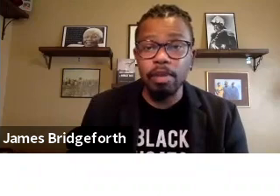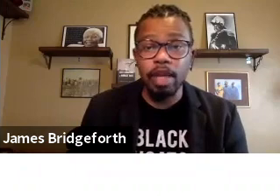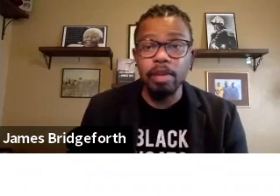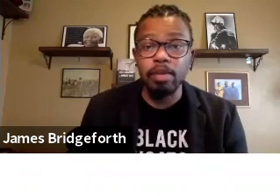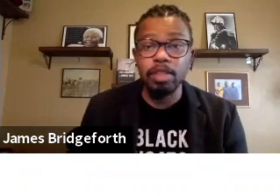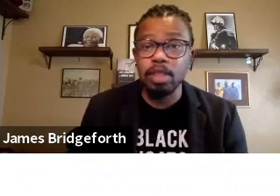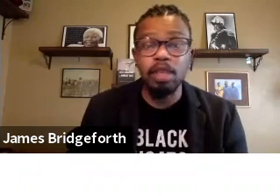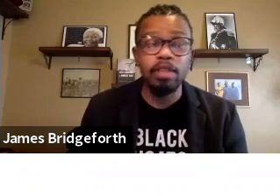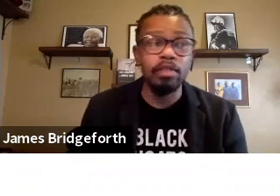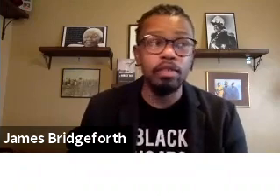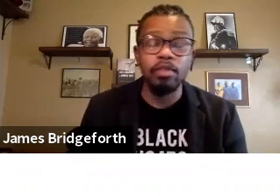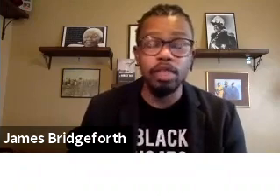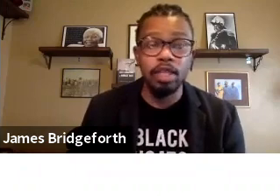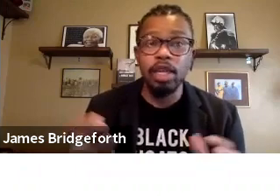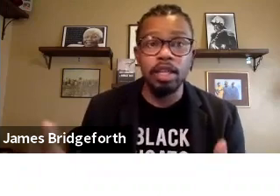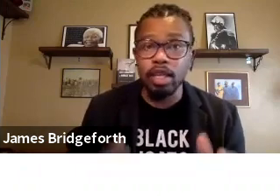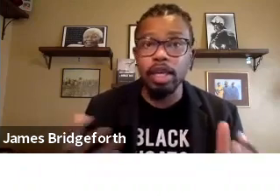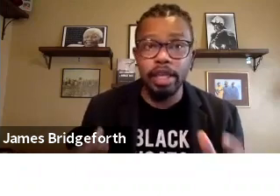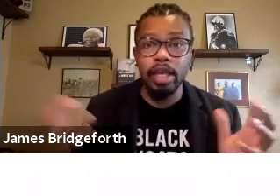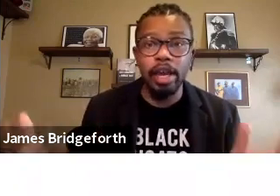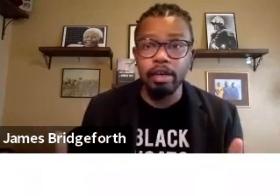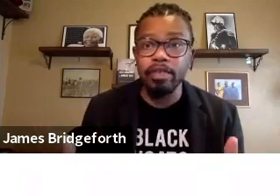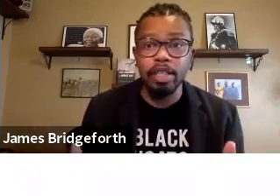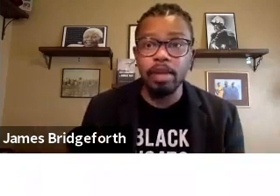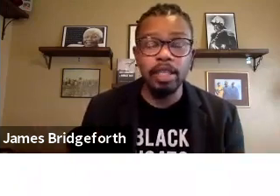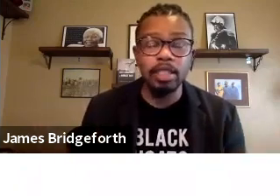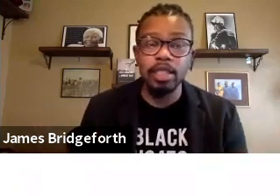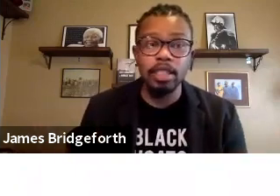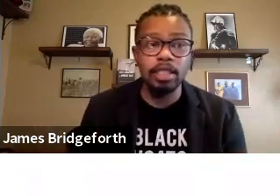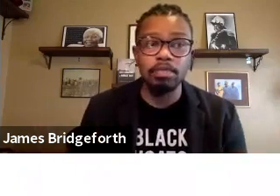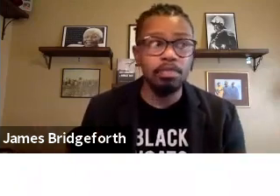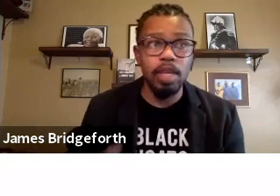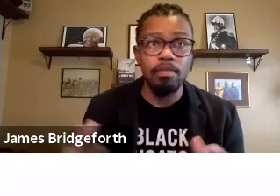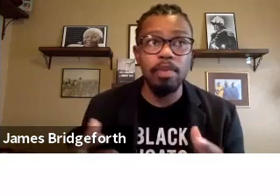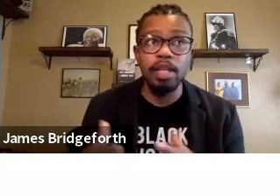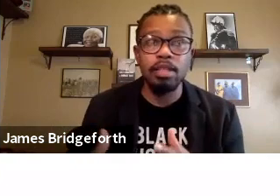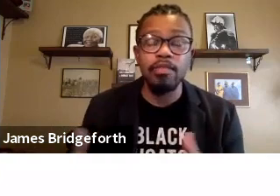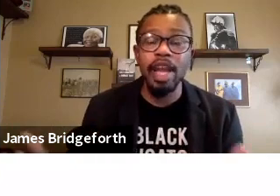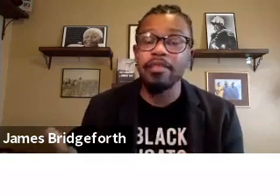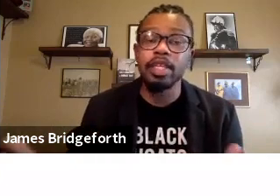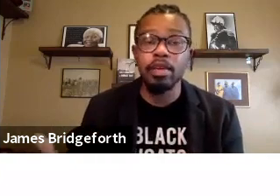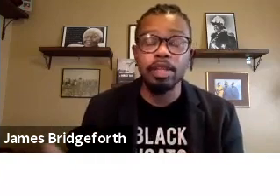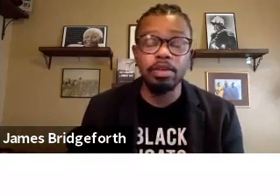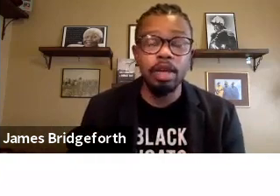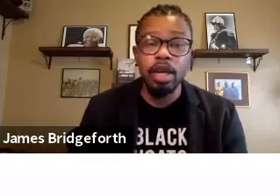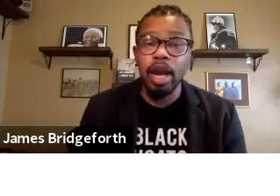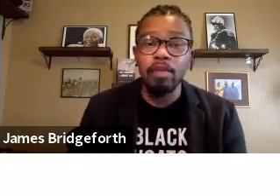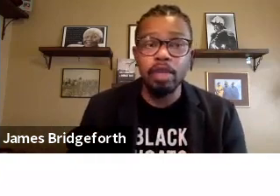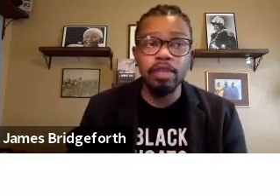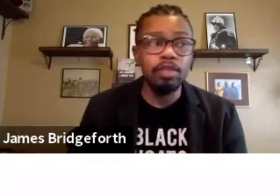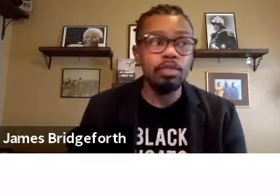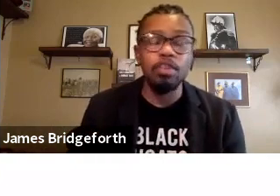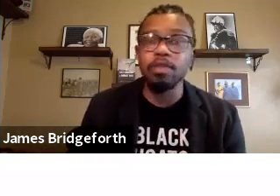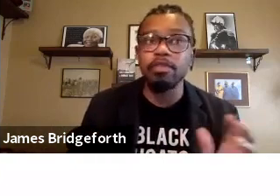global pandemic. We're still living through, of course, the air of anti-Blackness that just embeds itself in everything that we do.